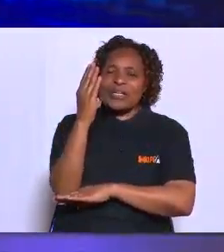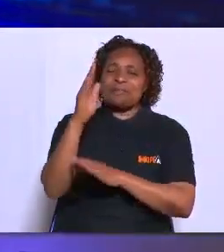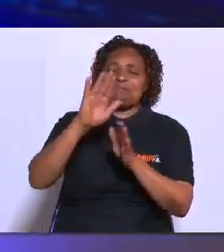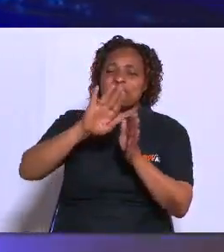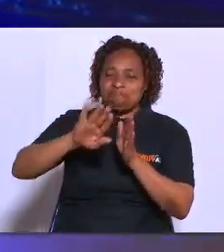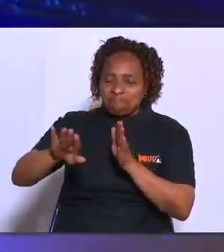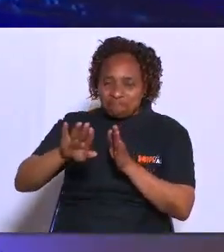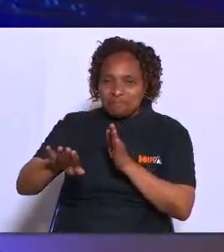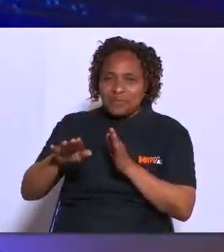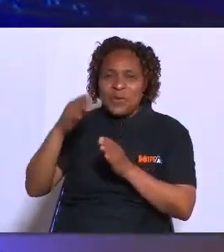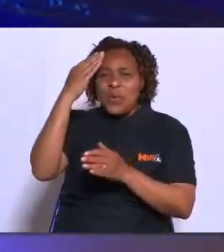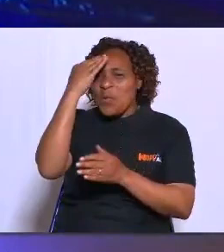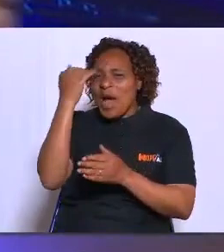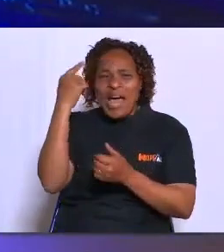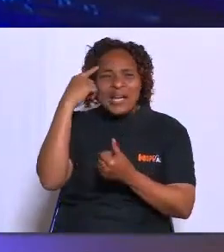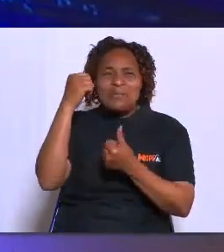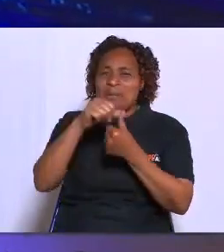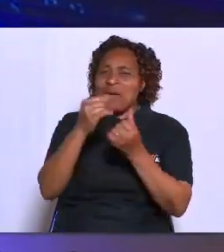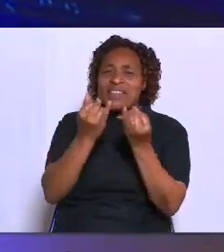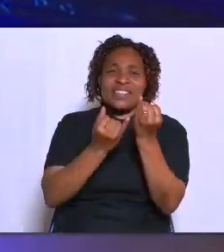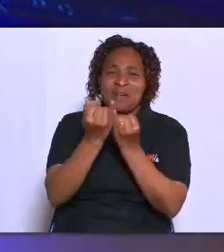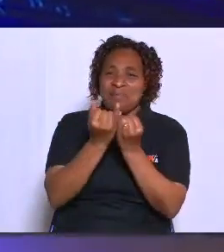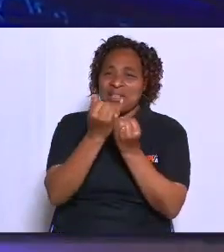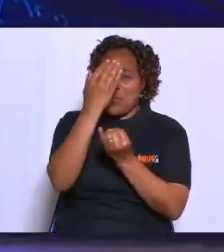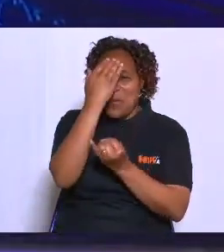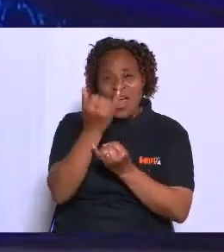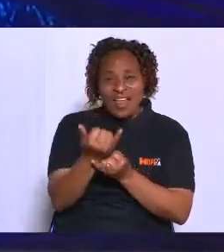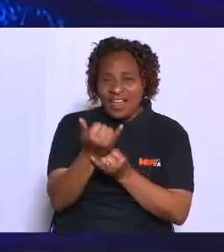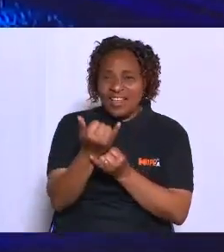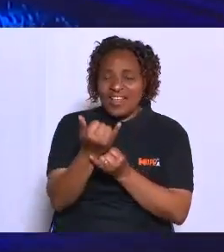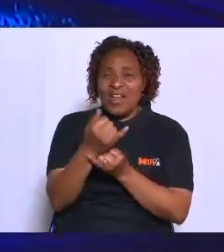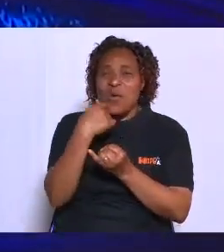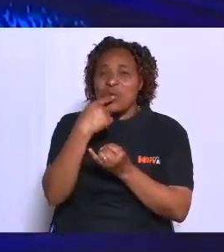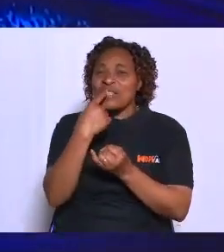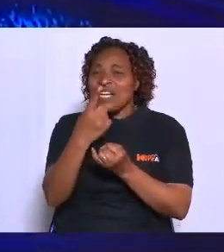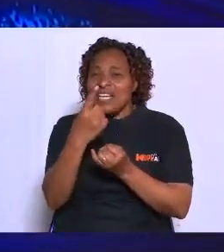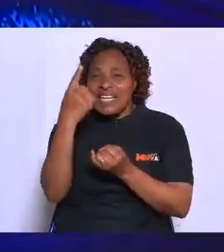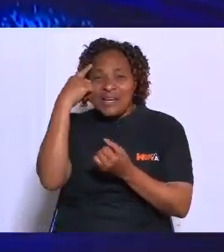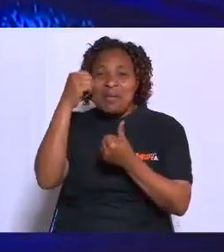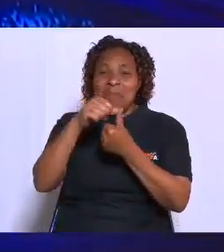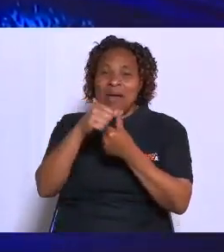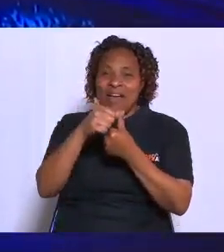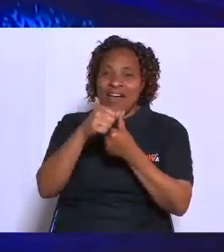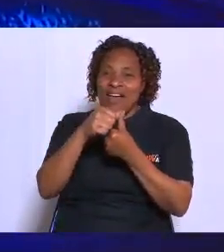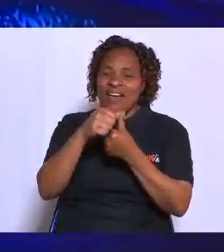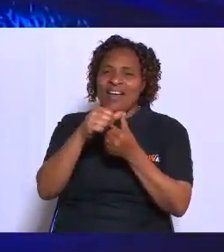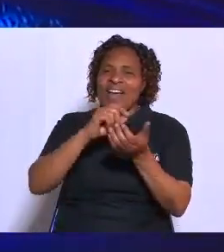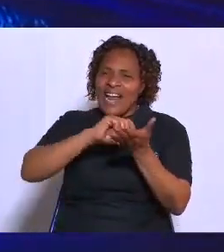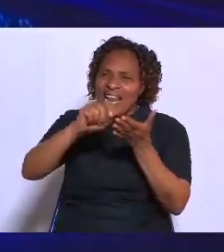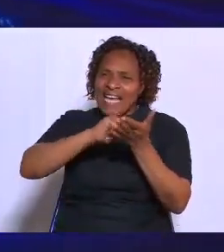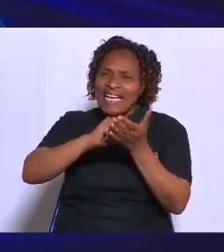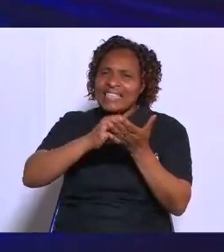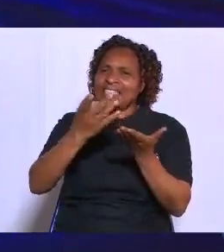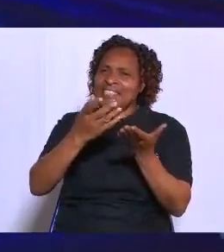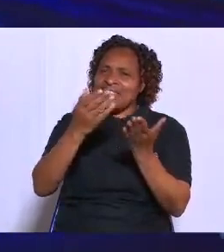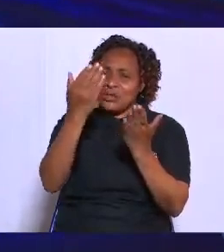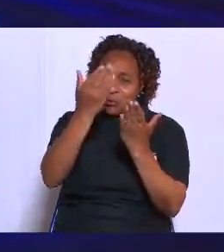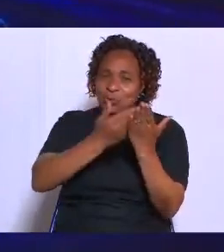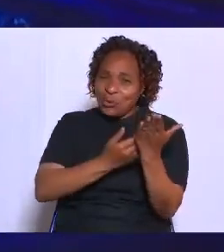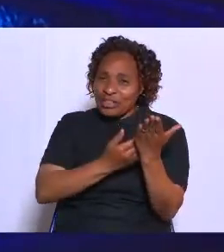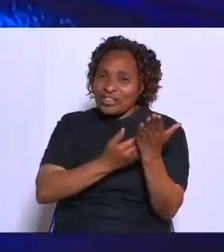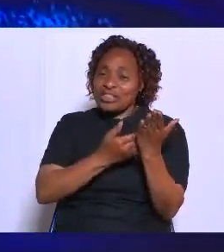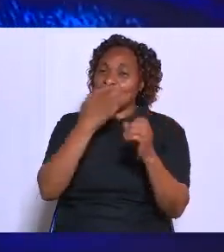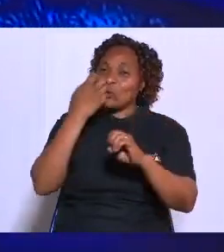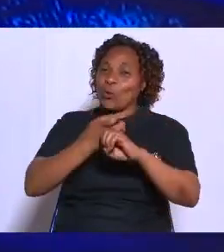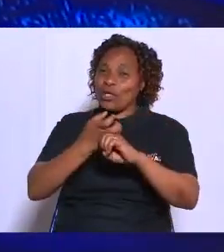why do we kombucha the Sabbath why do we do that who said to kombucha the Sabbath who wrote it with fingers of stone book